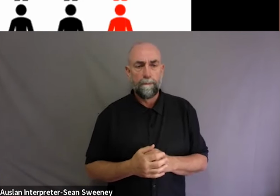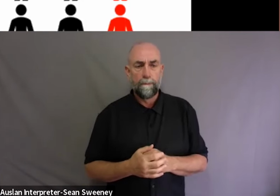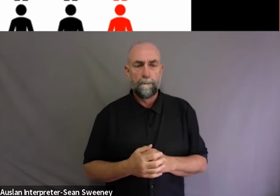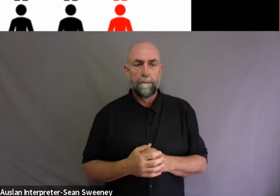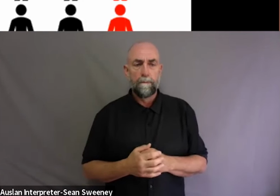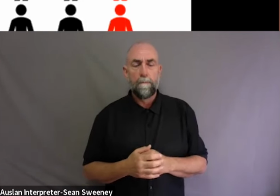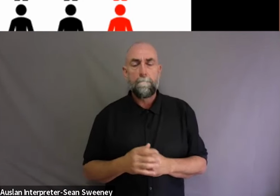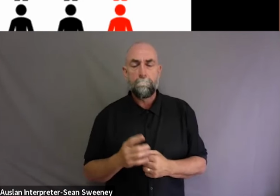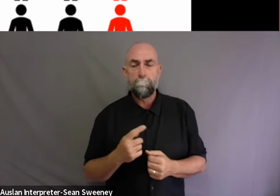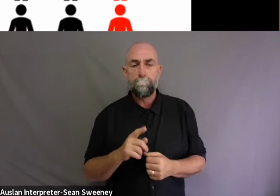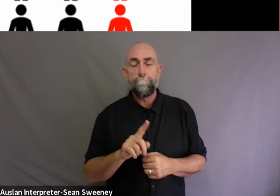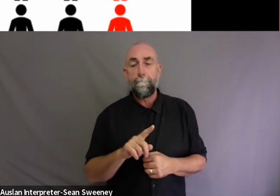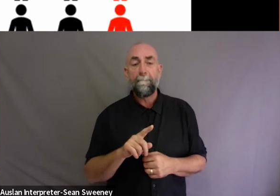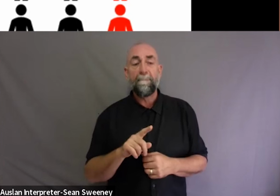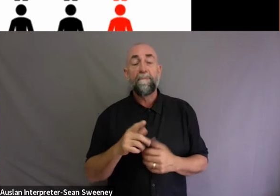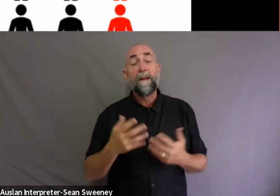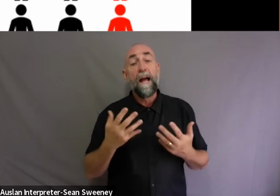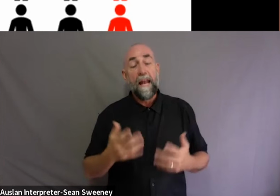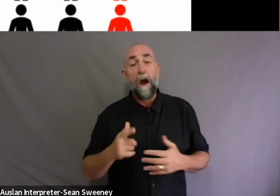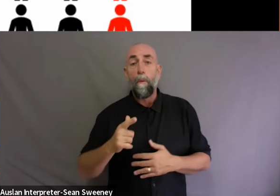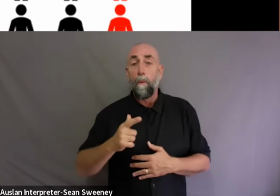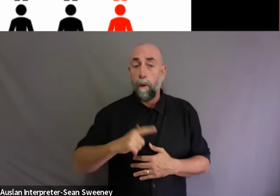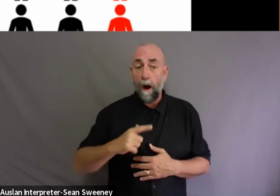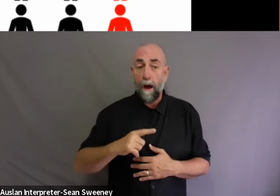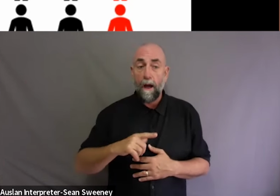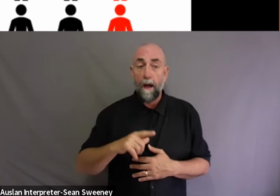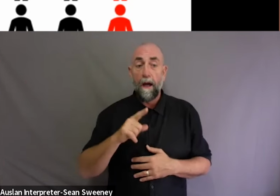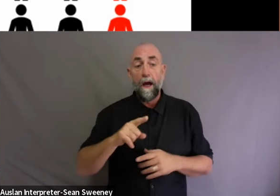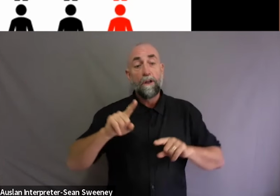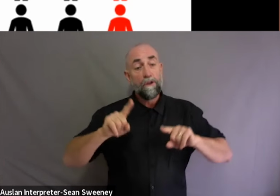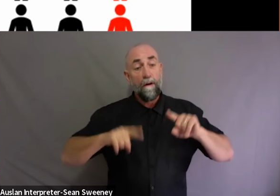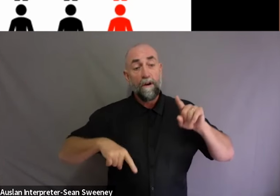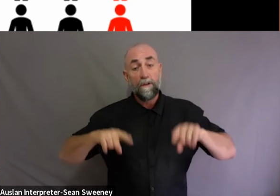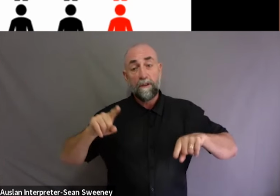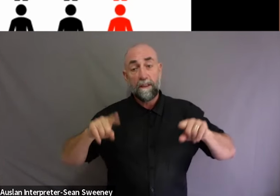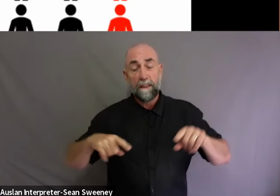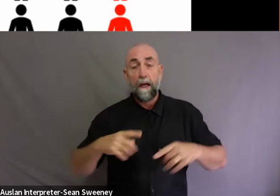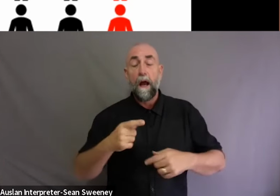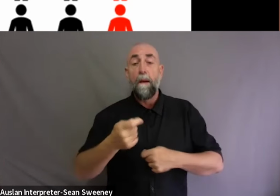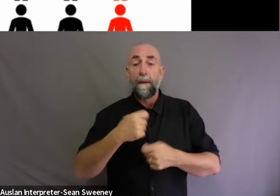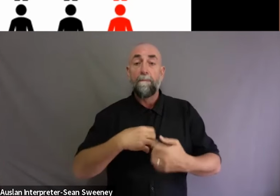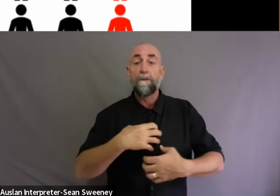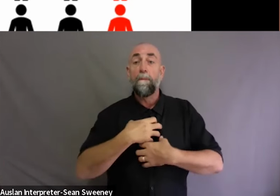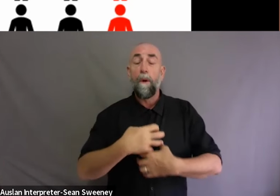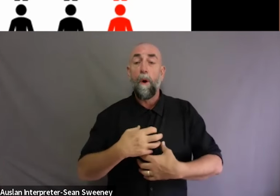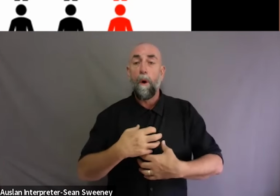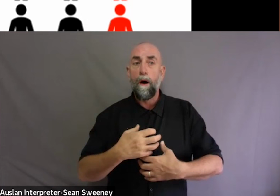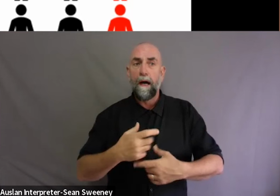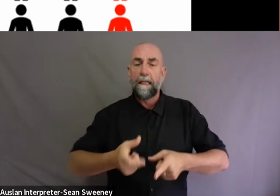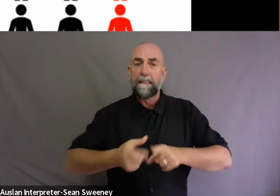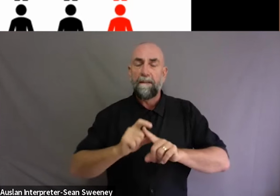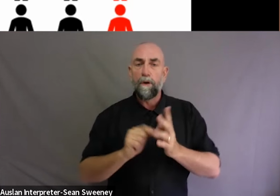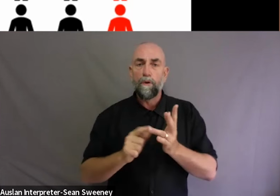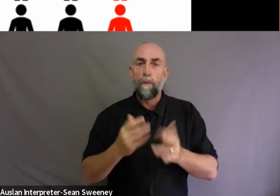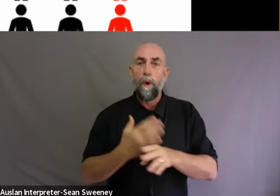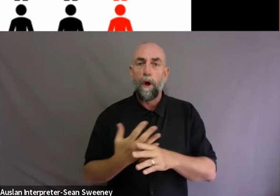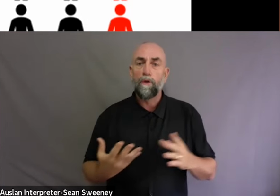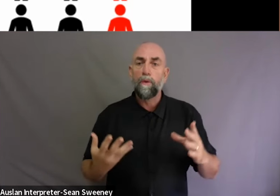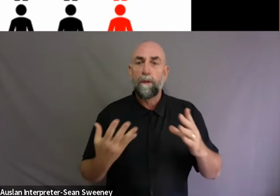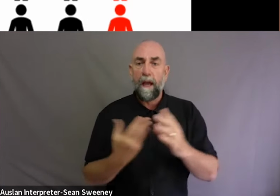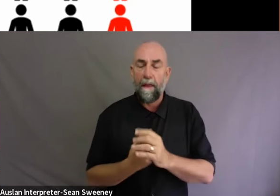And the reason is diversity actually do make collaboration more challenging. And what we found was the